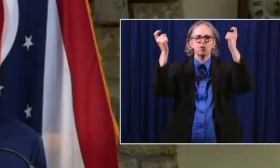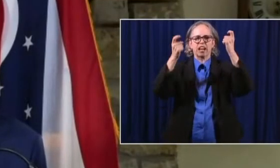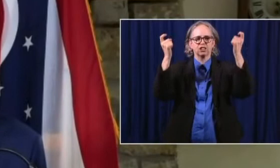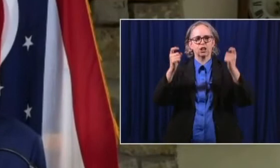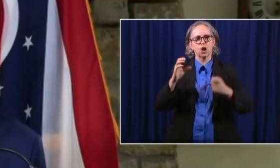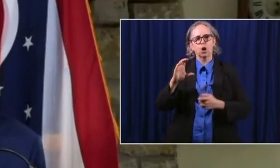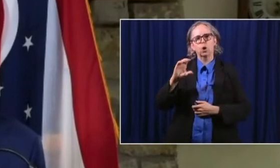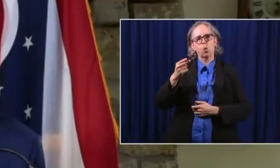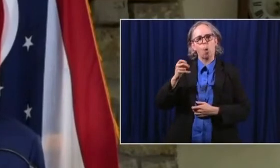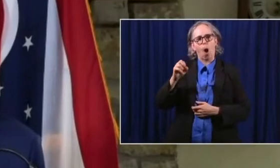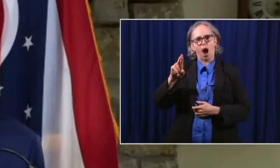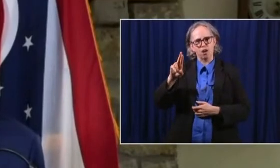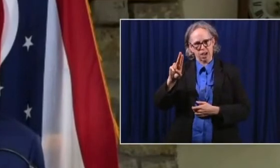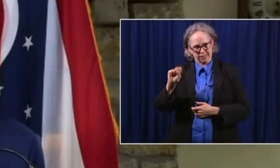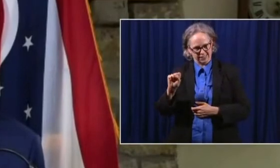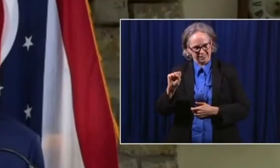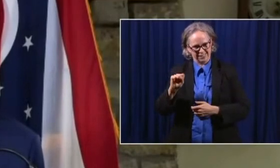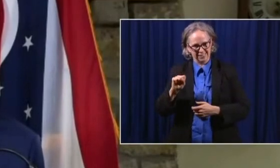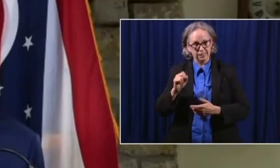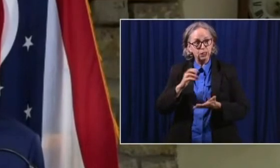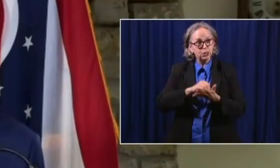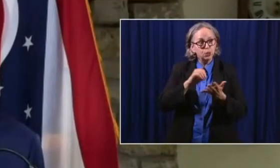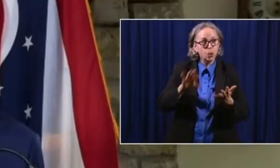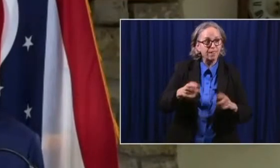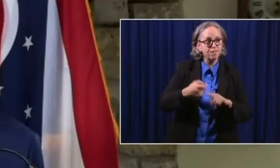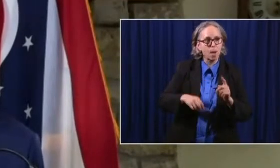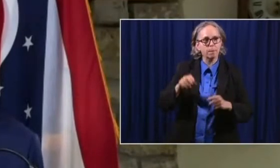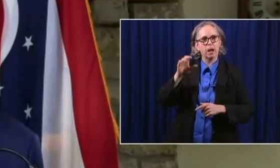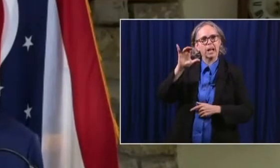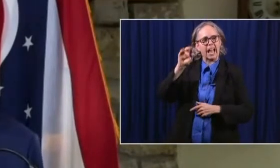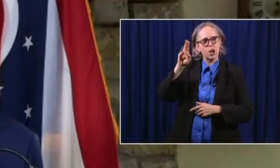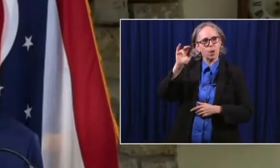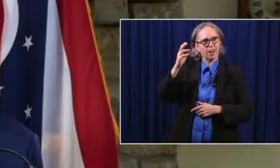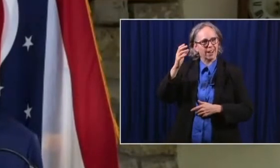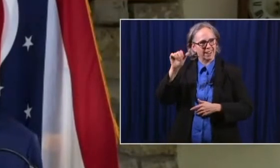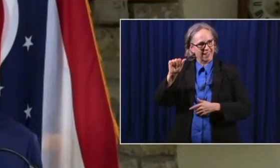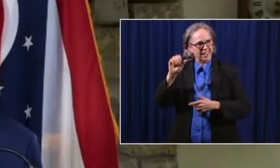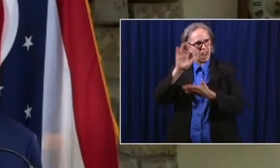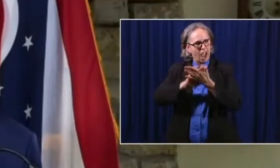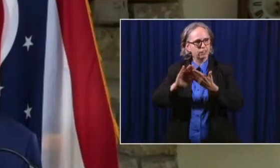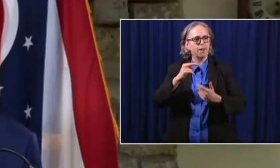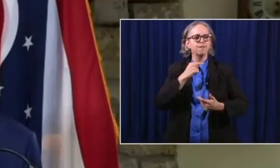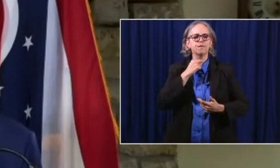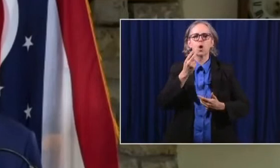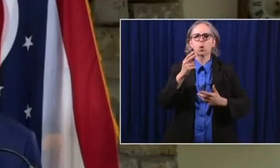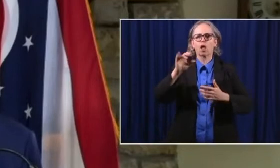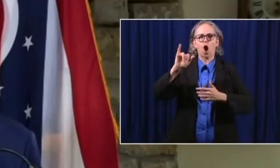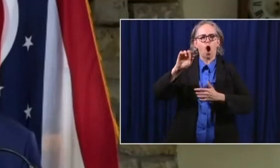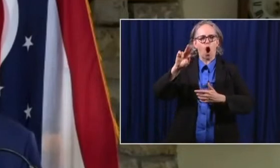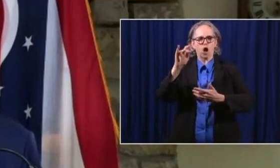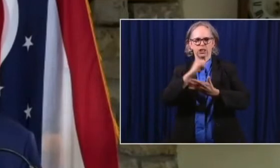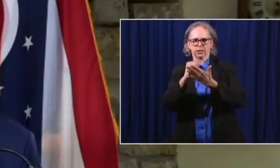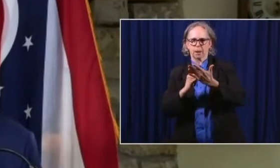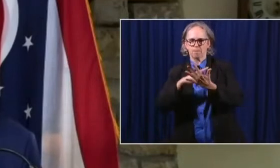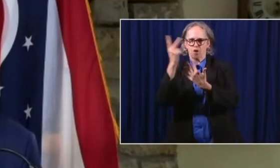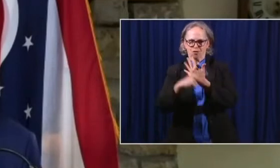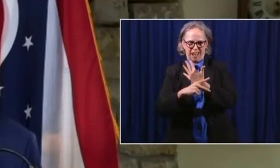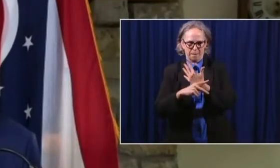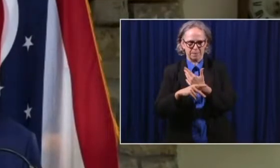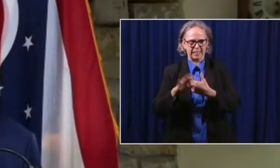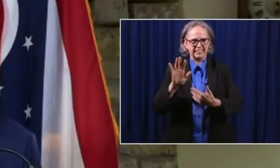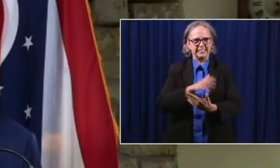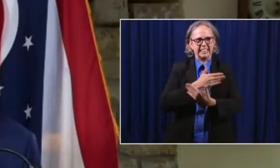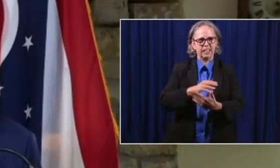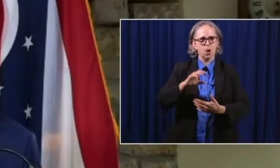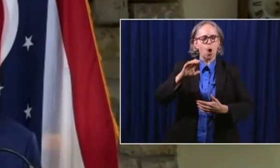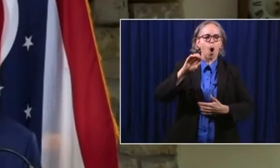from Cuyahoga Community College's Vocal Arts Mastery Program, singing the gospel favorite, "Oh Happy Day." Martin